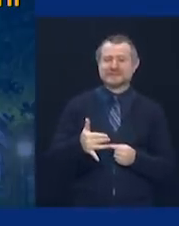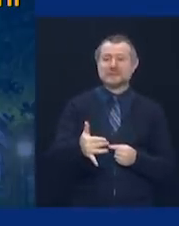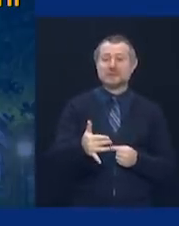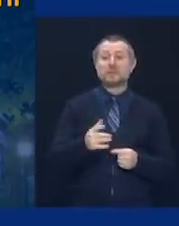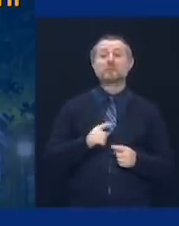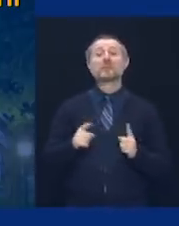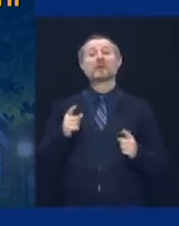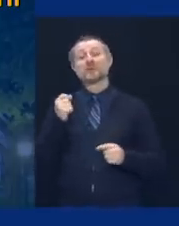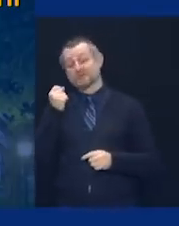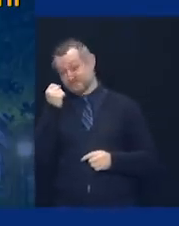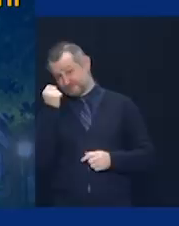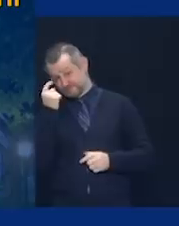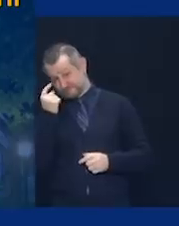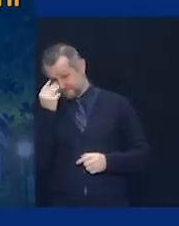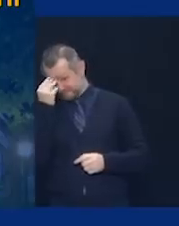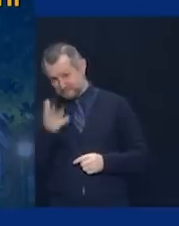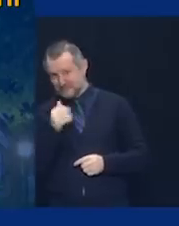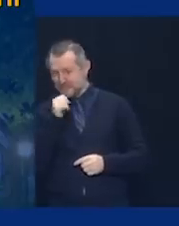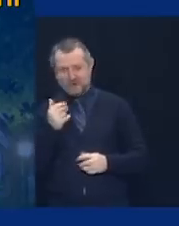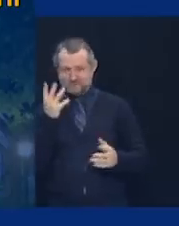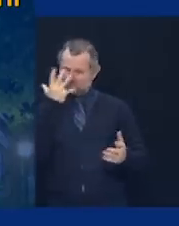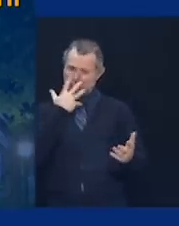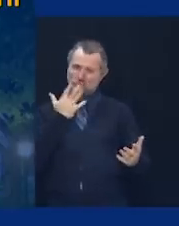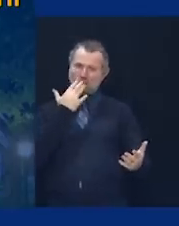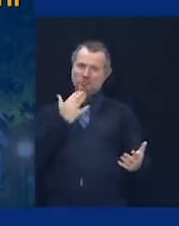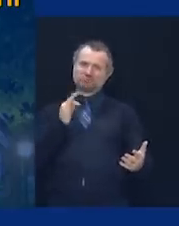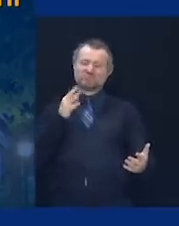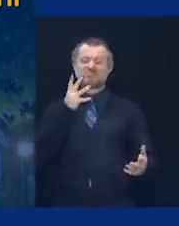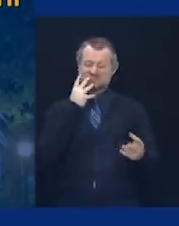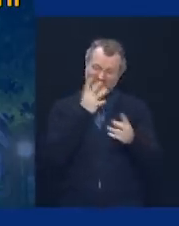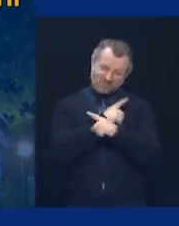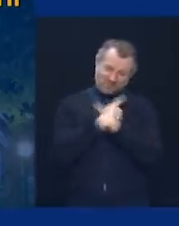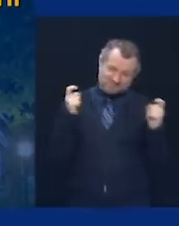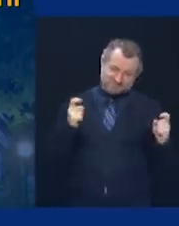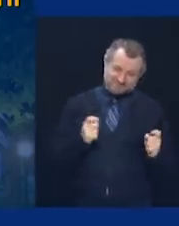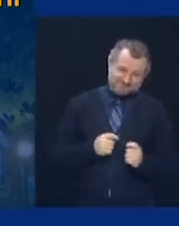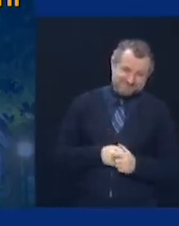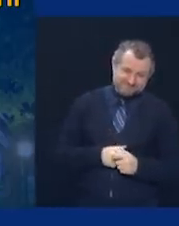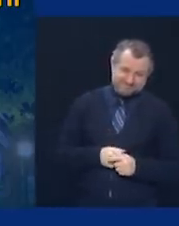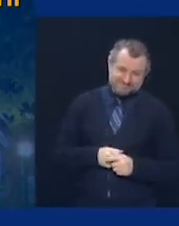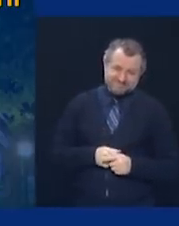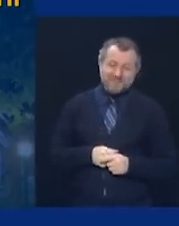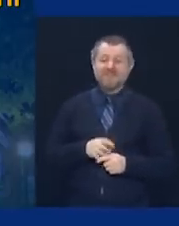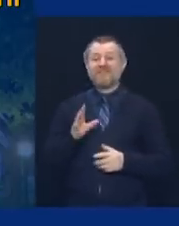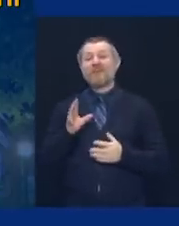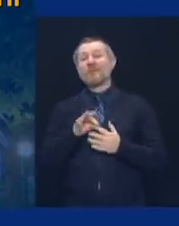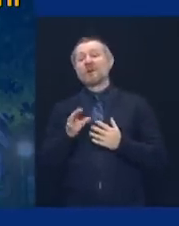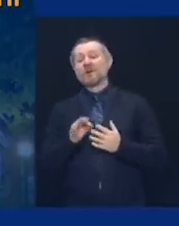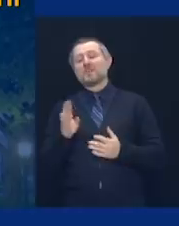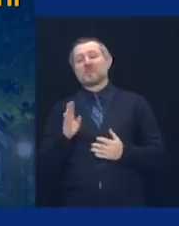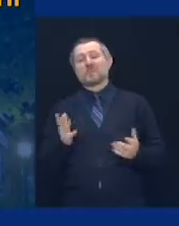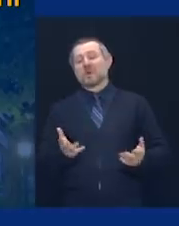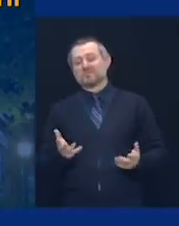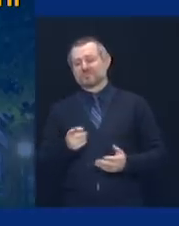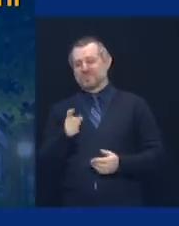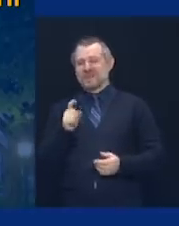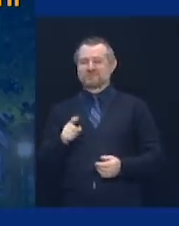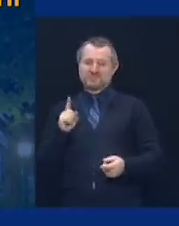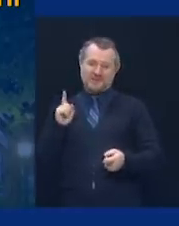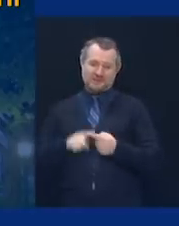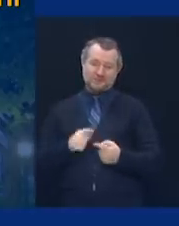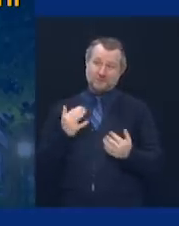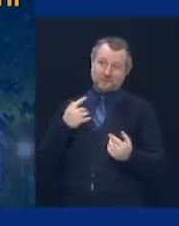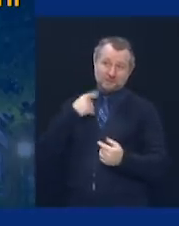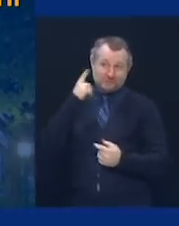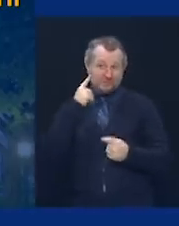ugly. Option B, wait until we know what the federal aid is and do a budget in April.